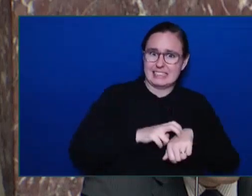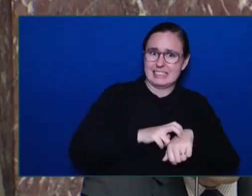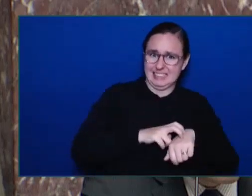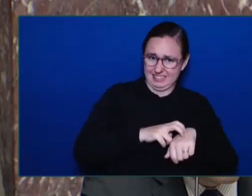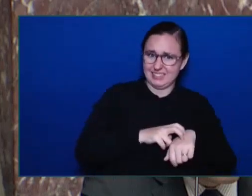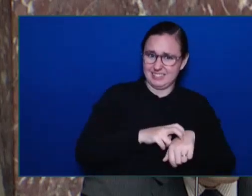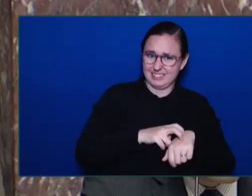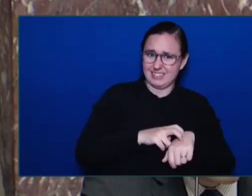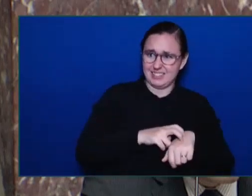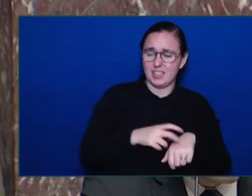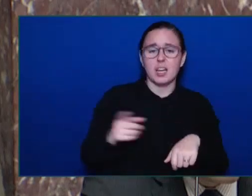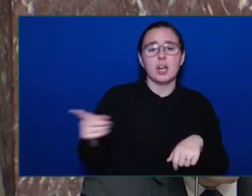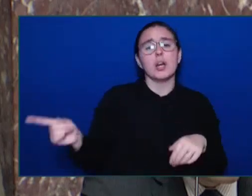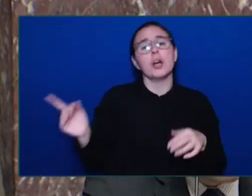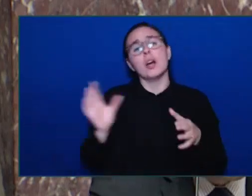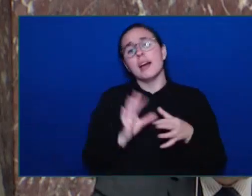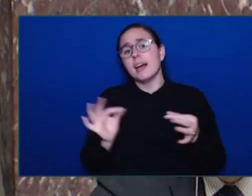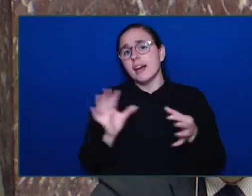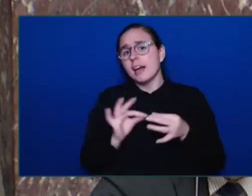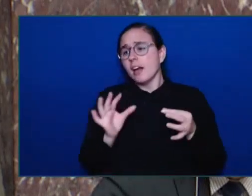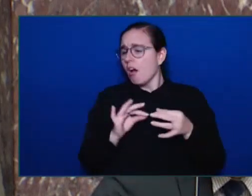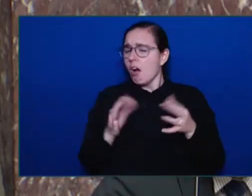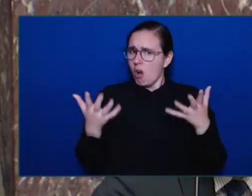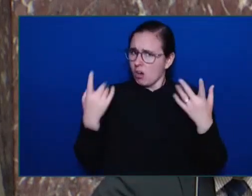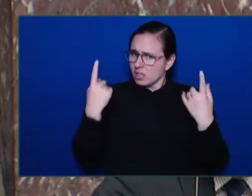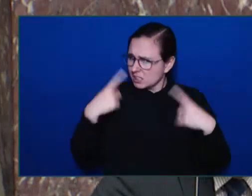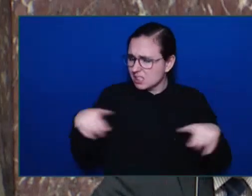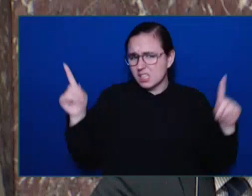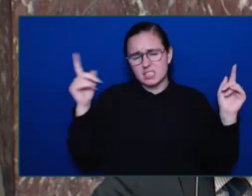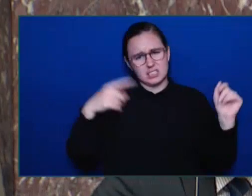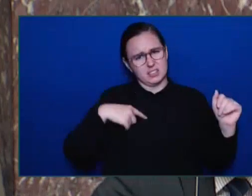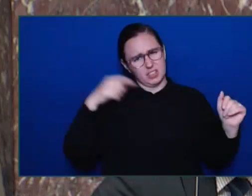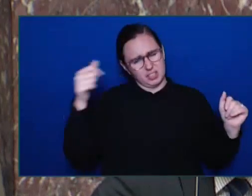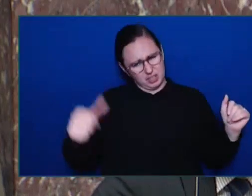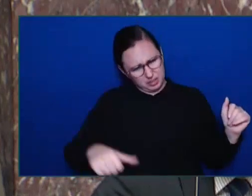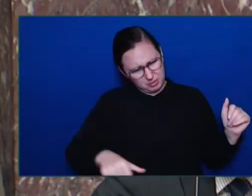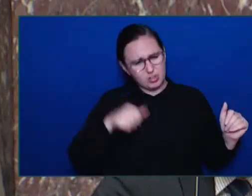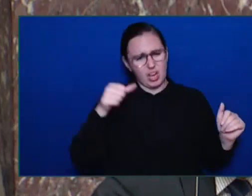is. Shame on that minister for not paying attention.